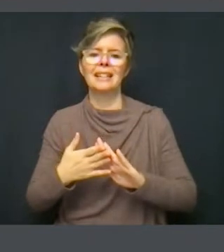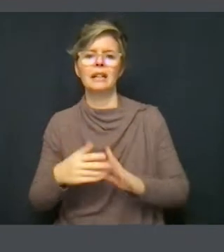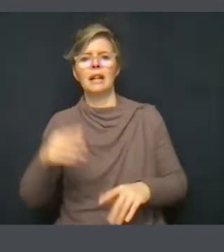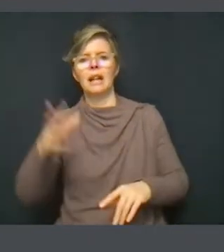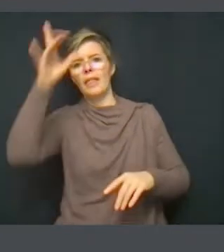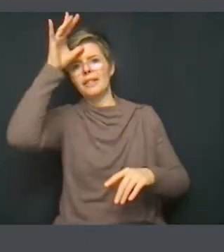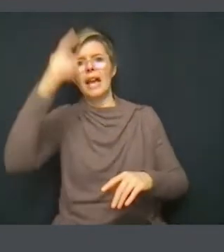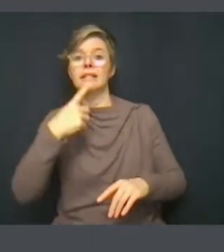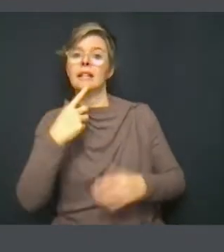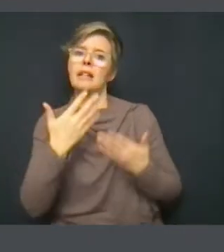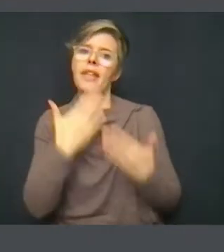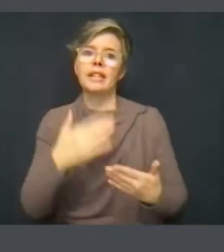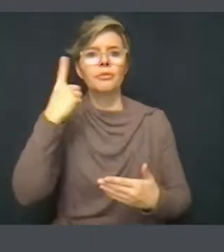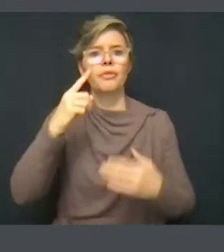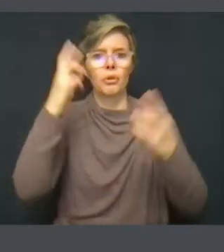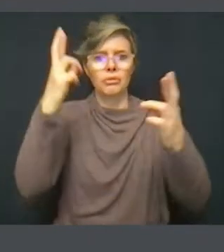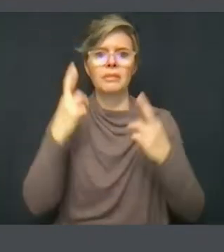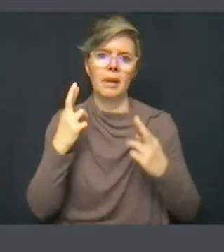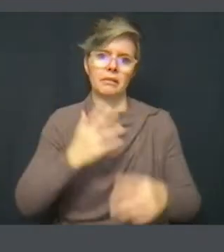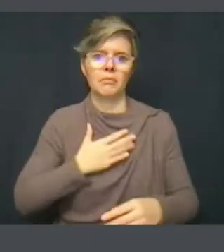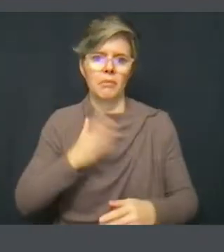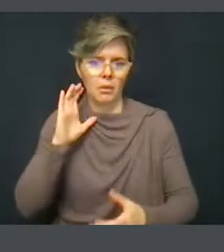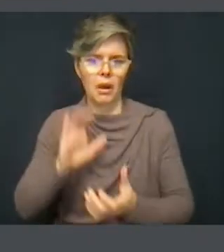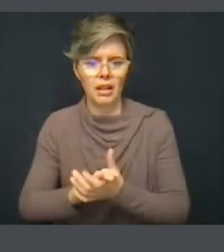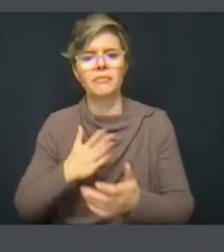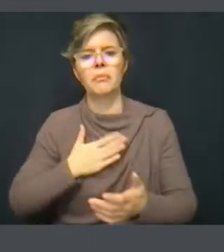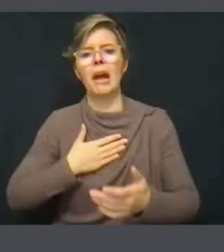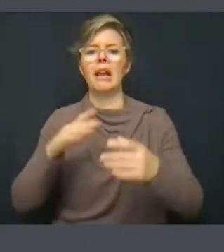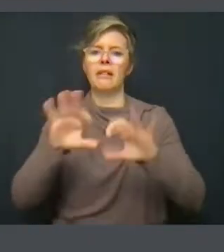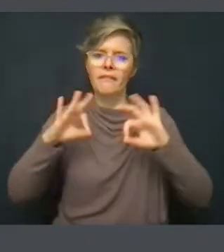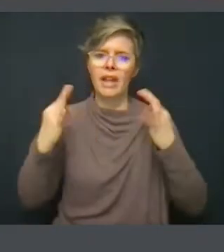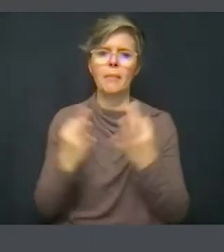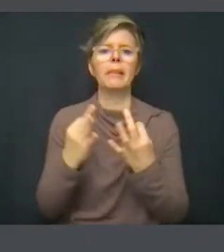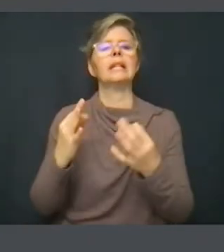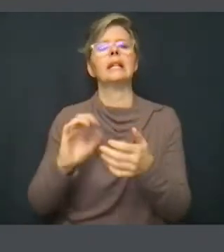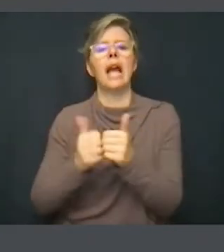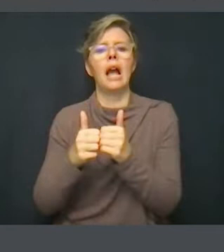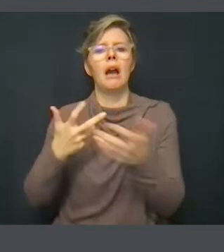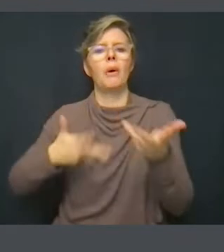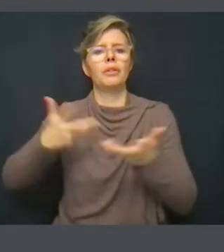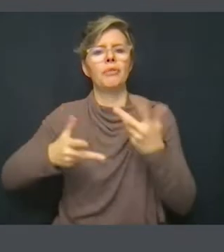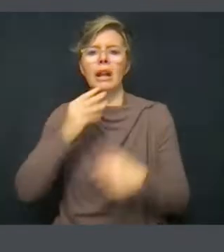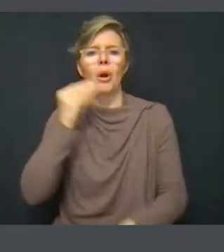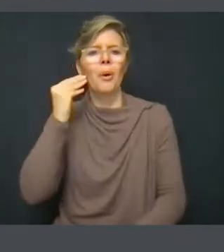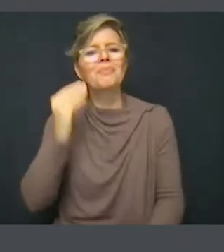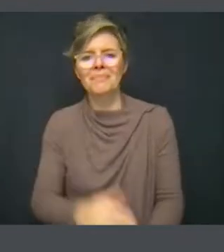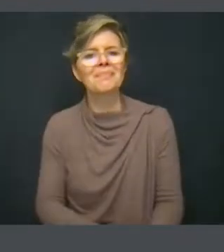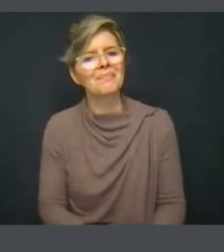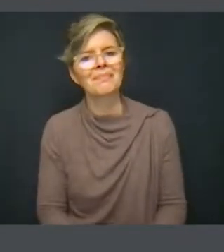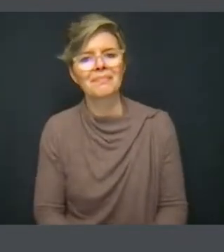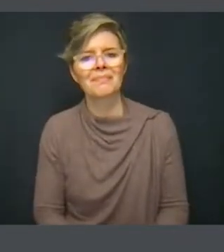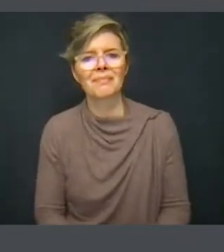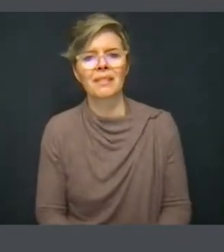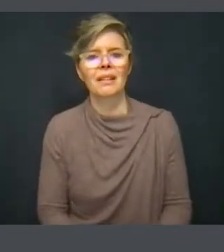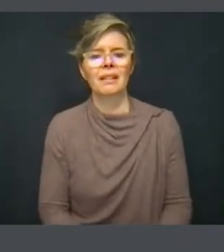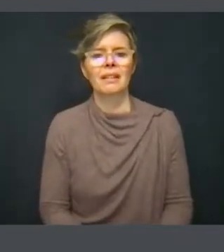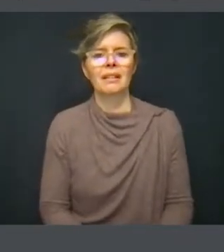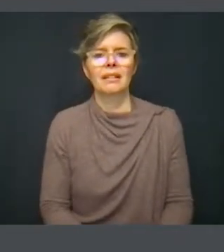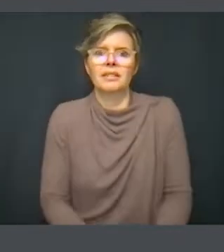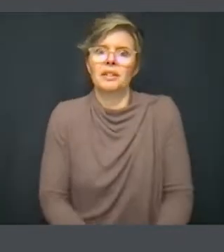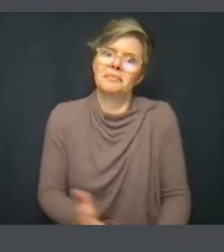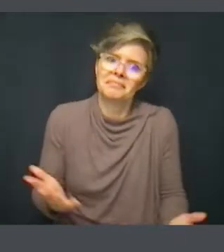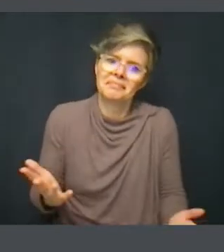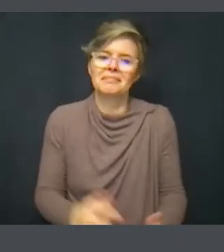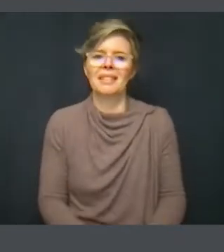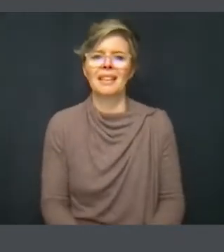being respectful of kind of how we interact at home. And I said, yeah, of course, right? So these are the kinds of things you just, either